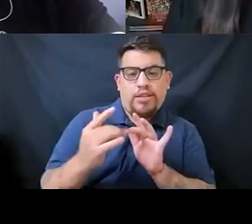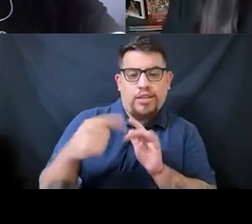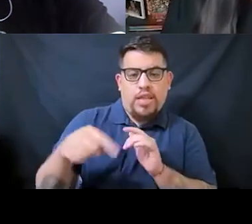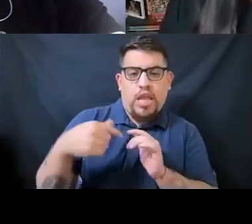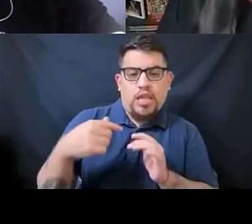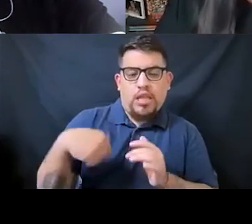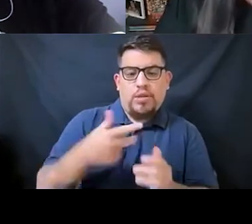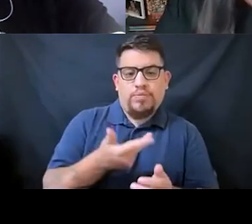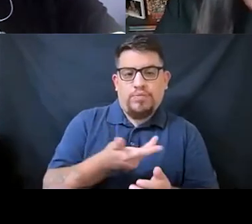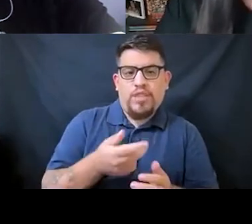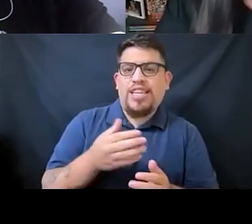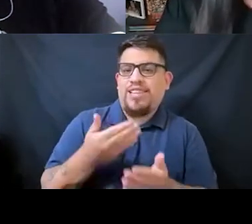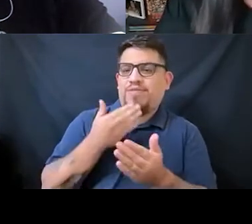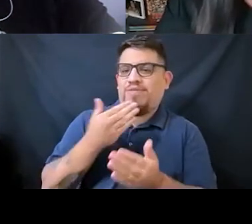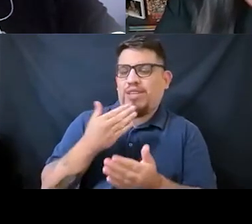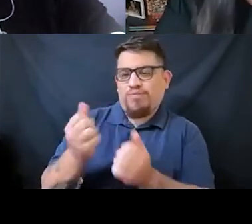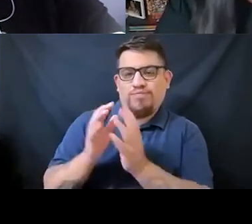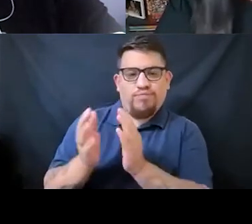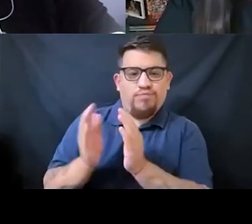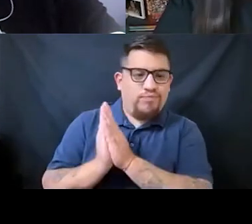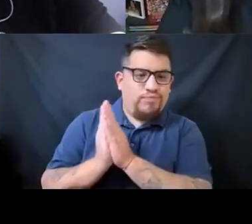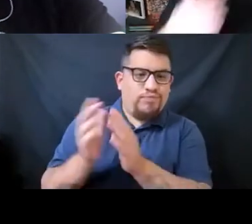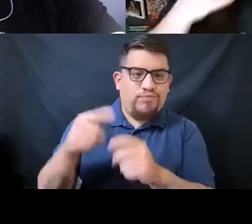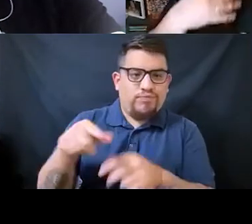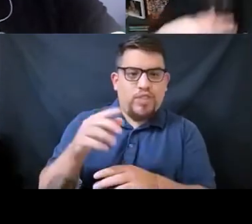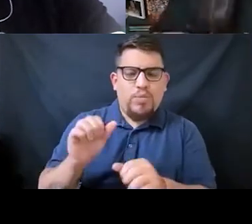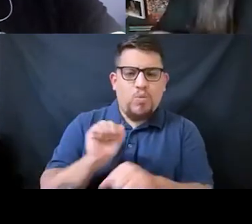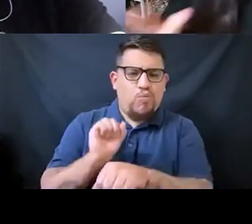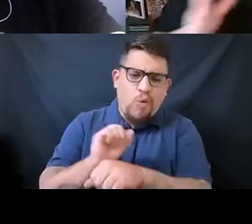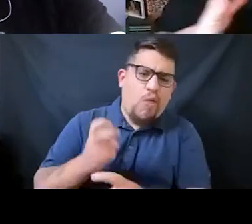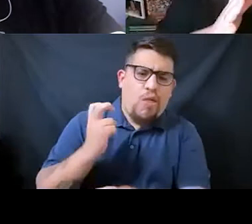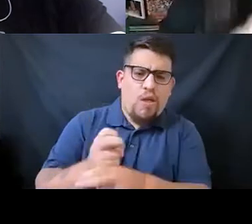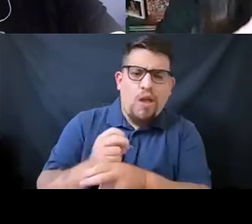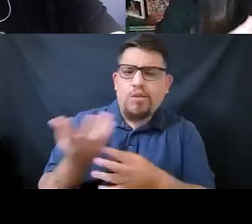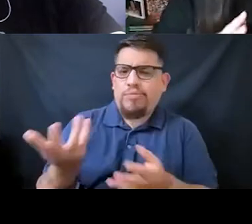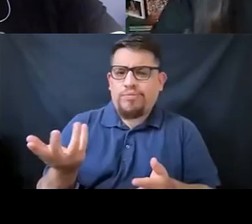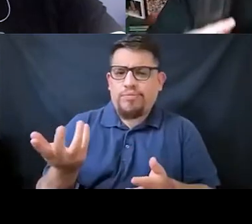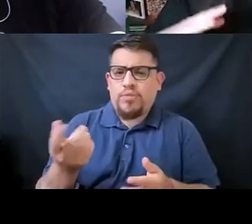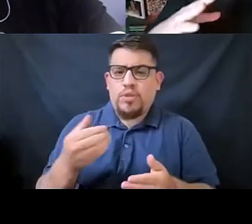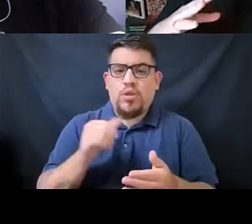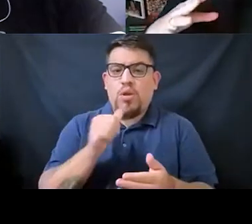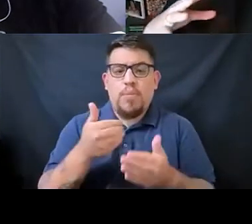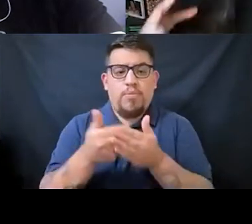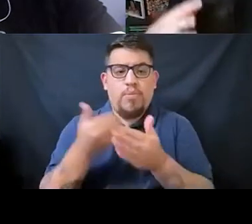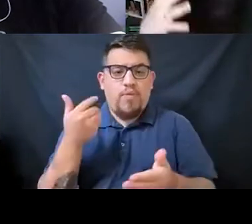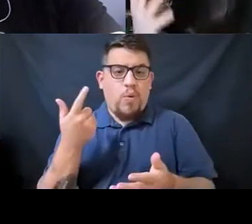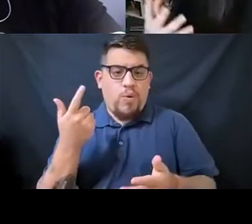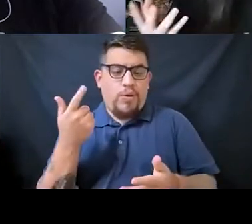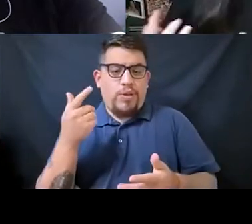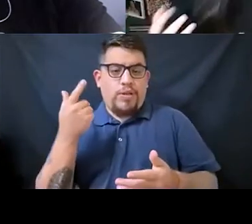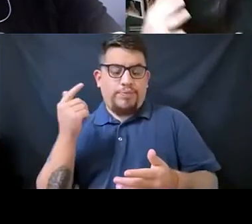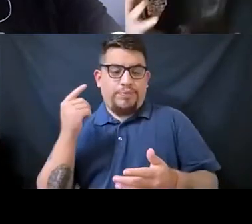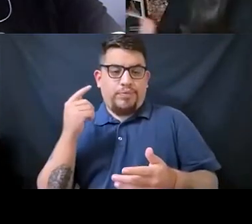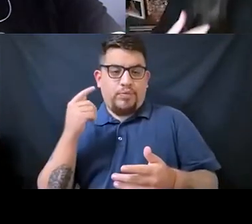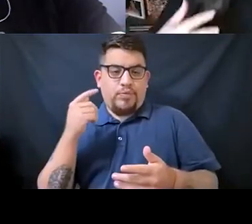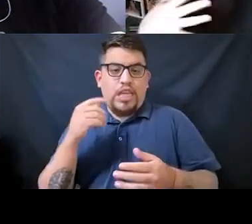Bruce and Miguel because they have really been working their magic on social media, not only before, you know, as the